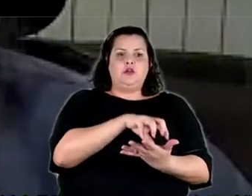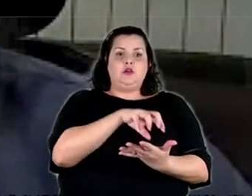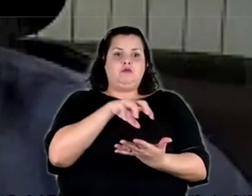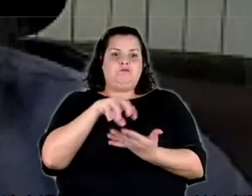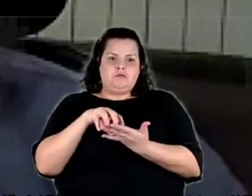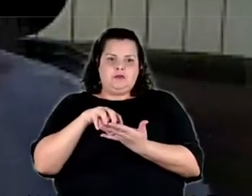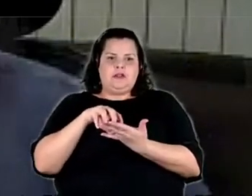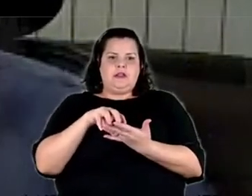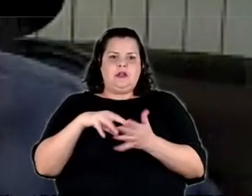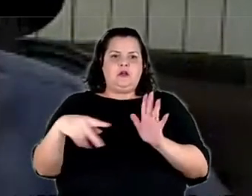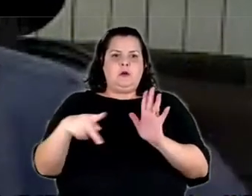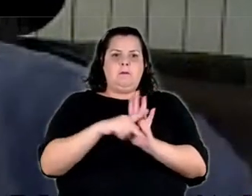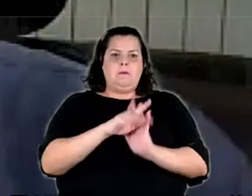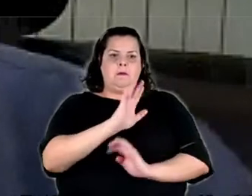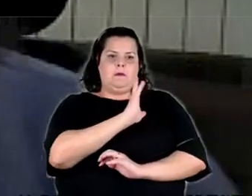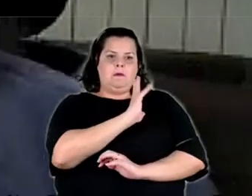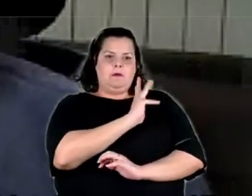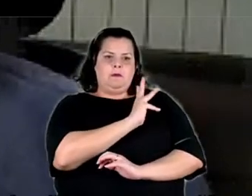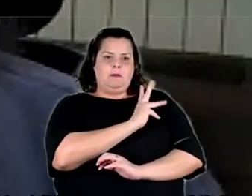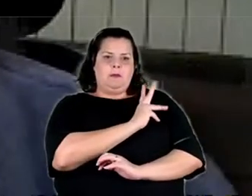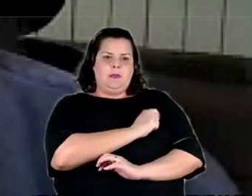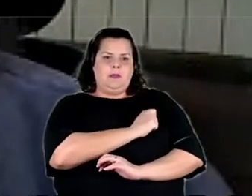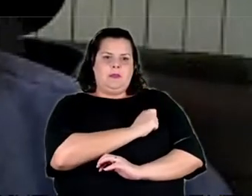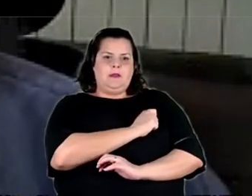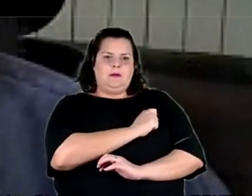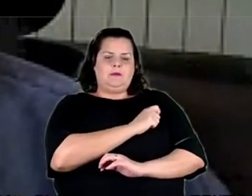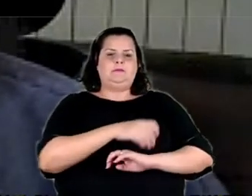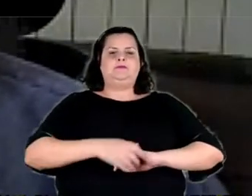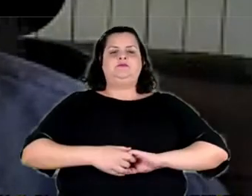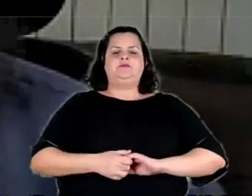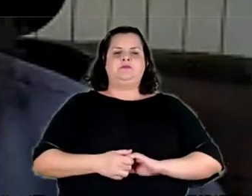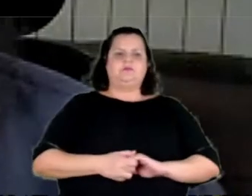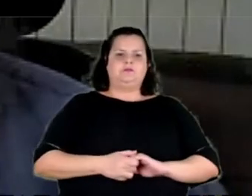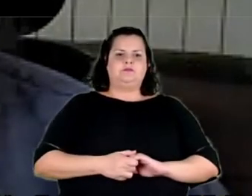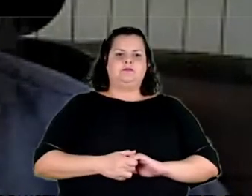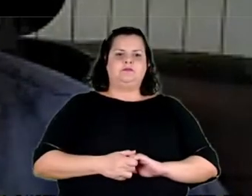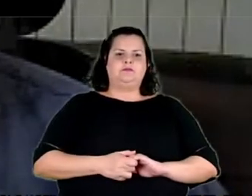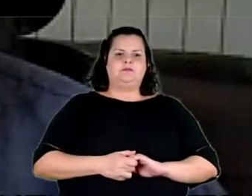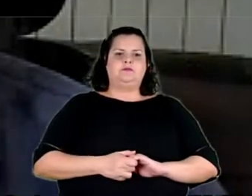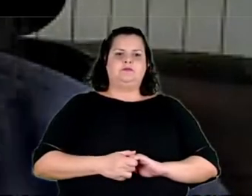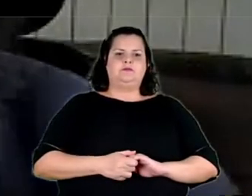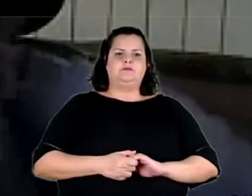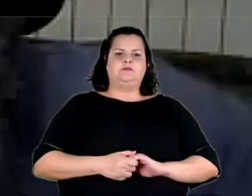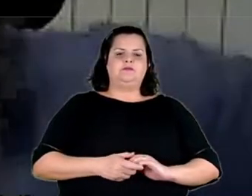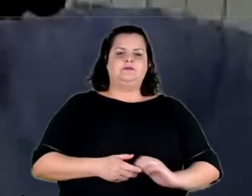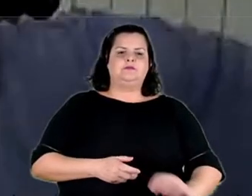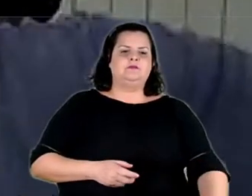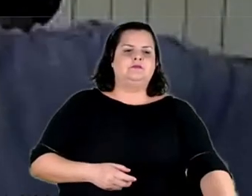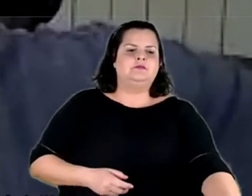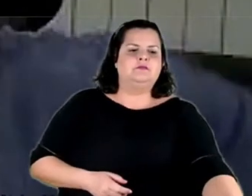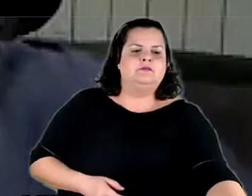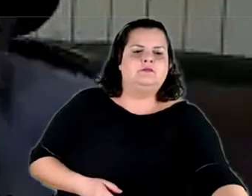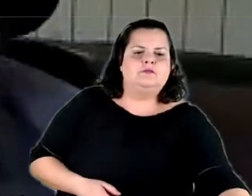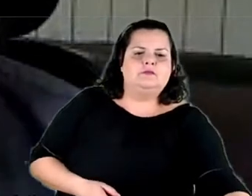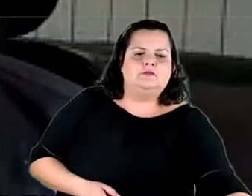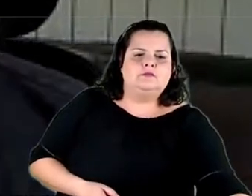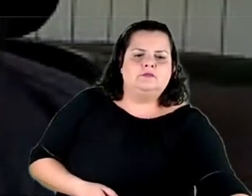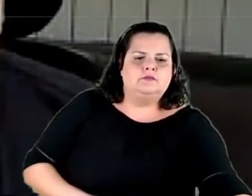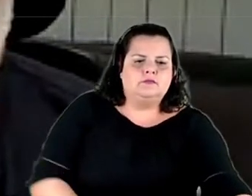apartment, which is in the last row of buildings in Jerusalem. The West Bank is on the next